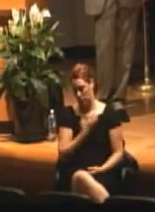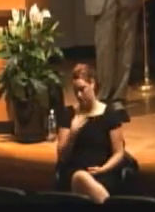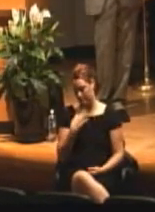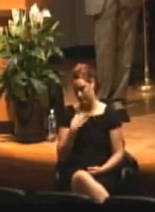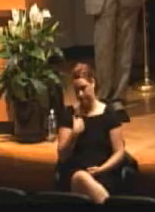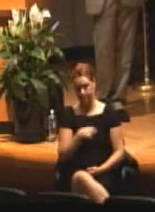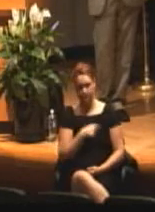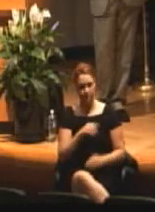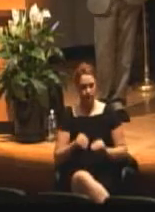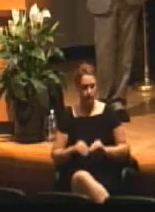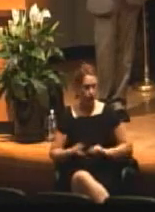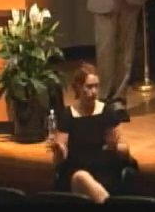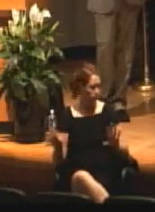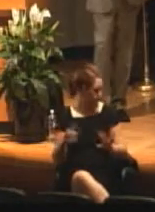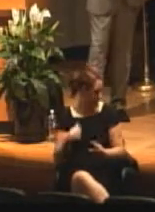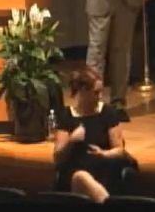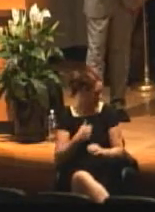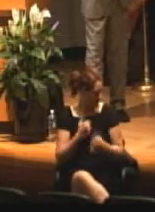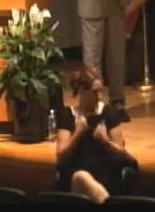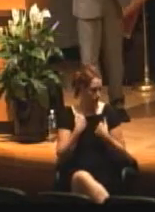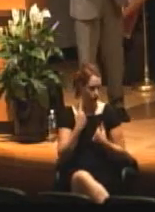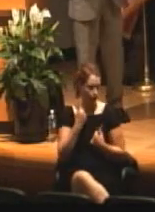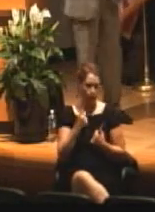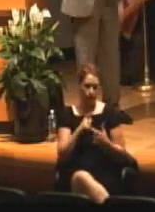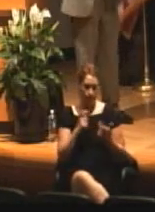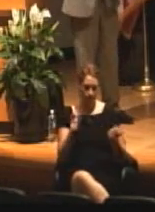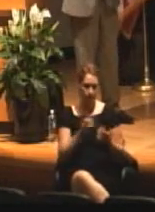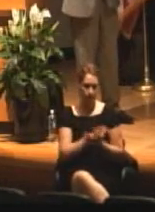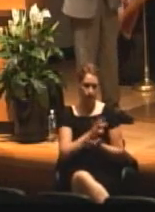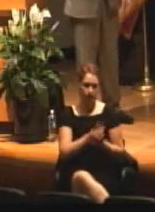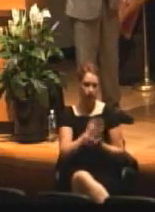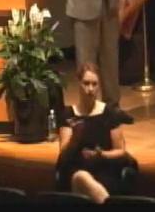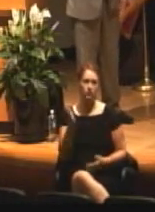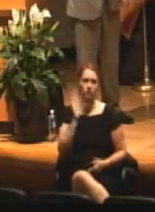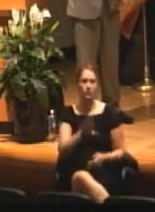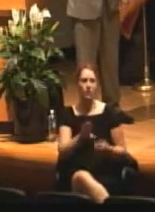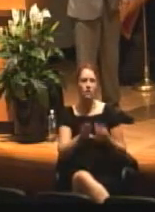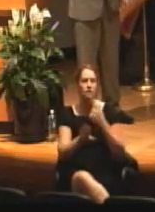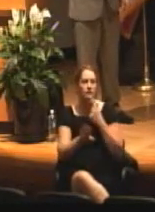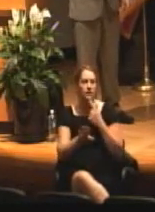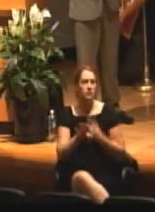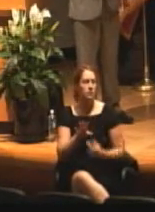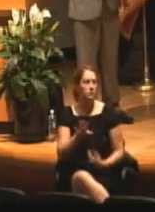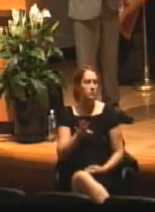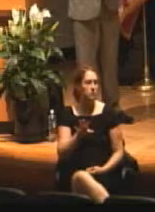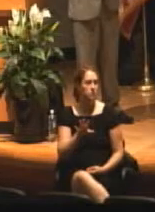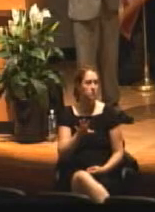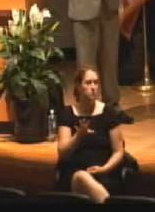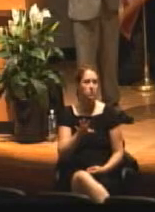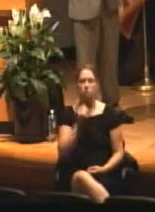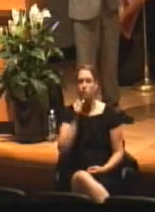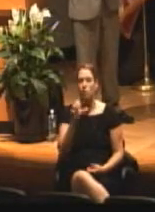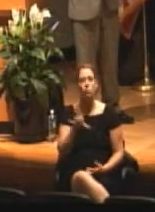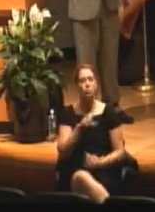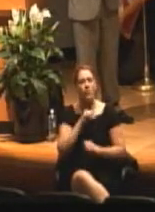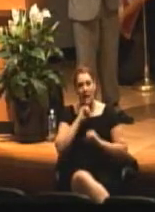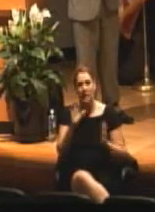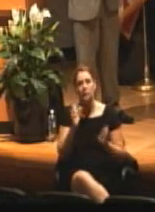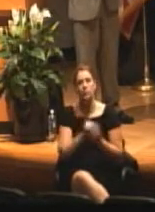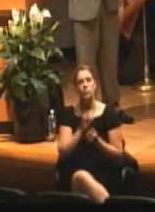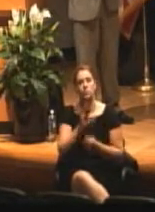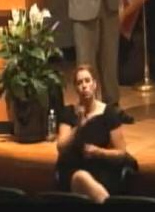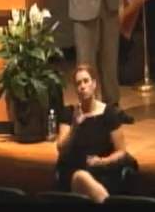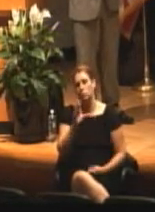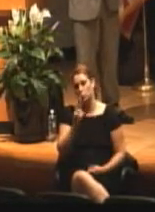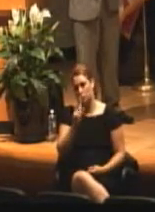do the same, I have one big sheet of paper at the back that says urgent on it, and it lists all those things. It says don't do anything with your credit, don't, you